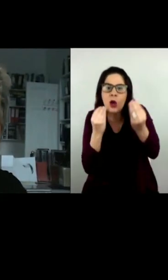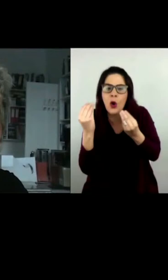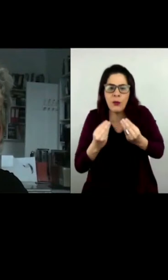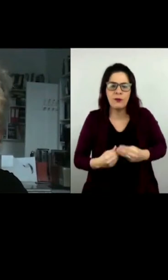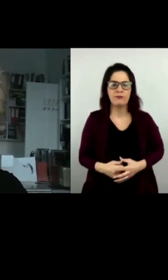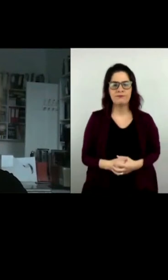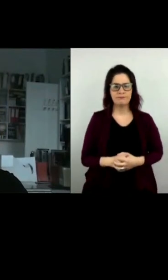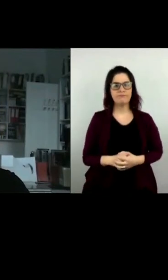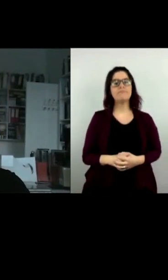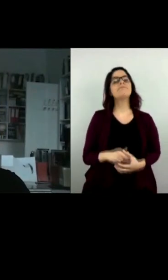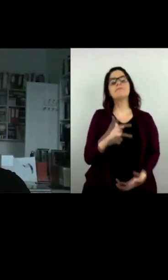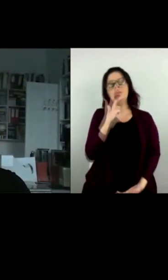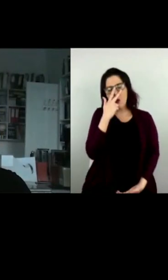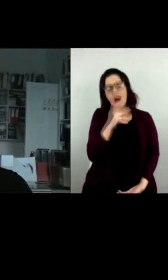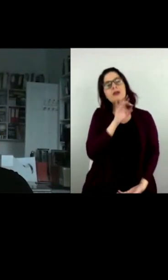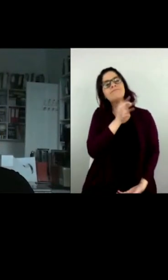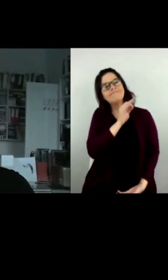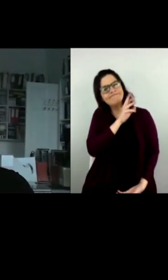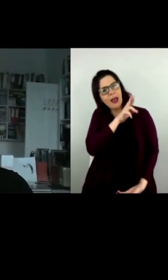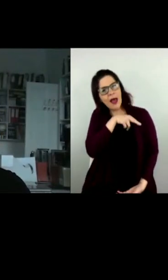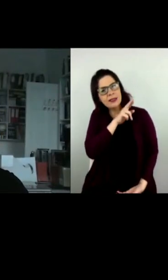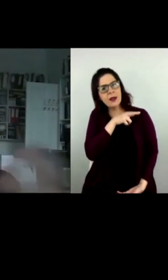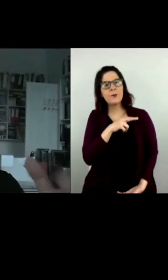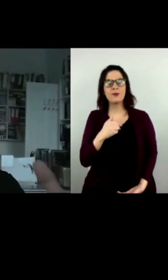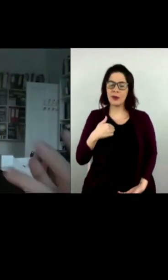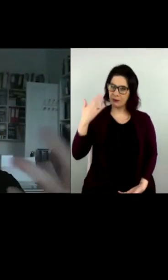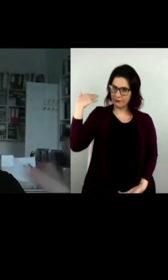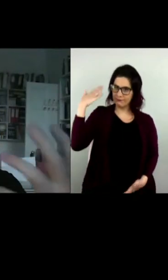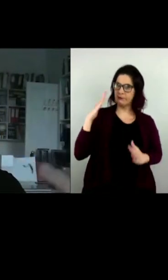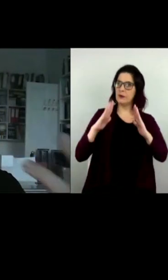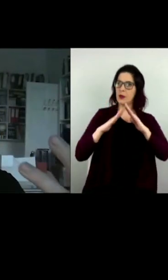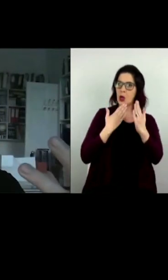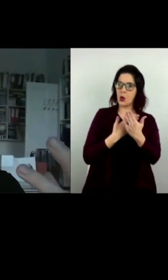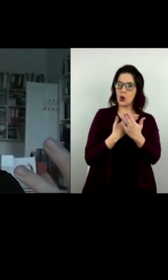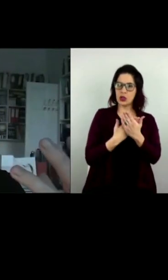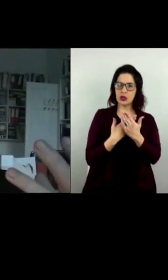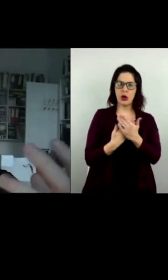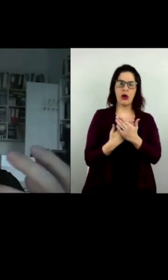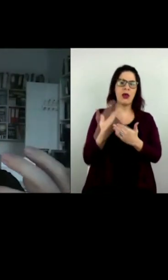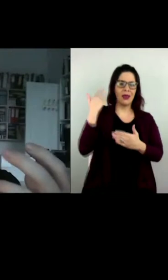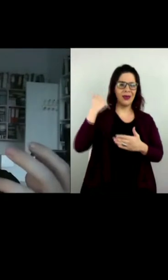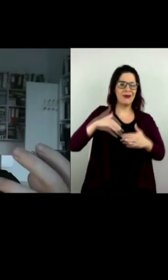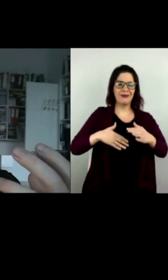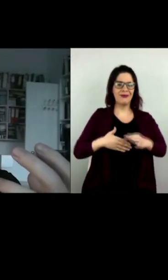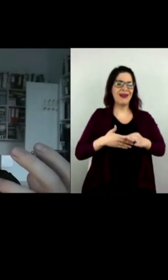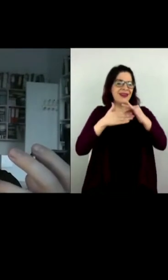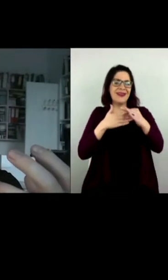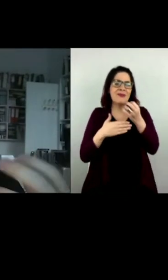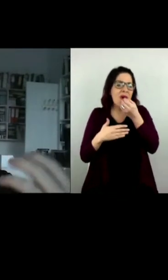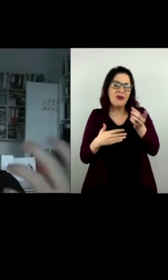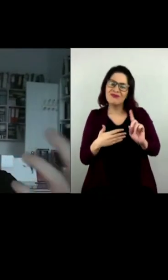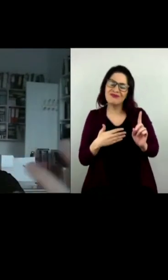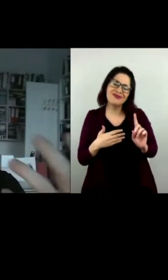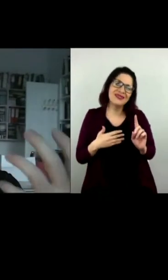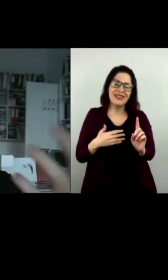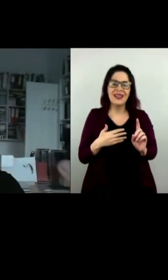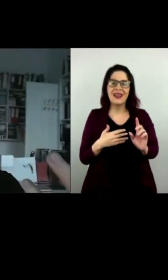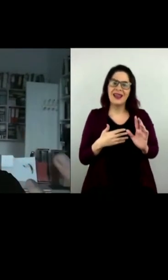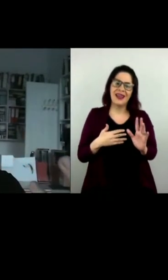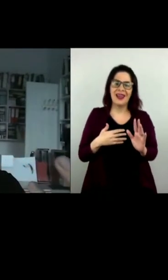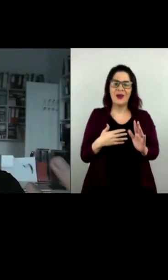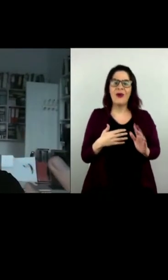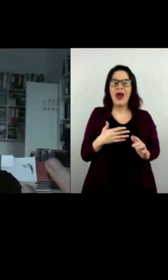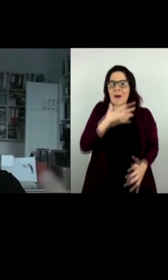You know, when I was in school, Amir, I was a bad reader. I was not a good reader, but I was one of those people who was good